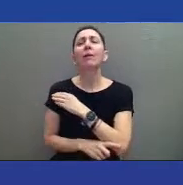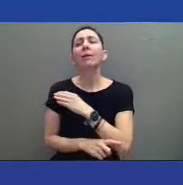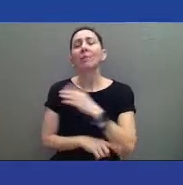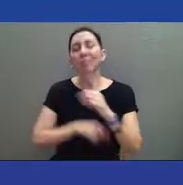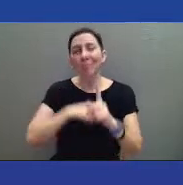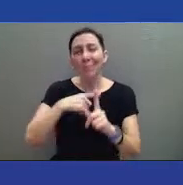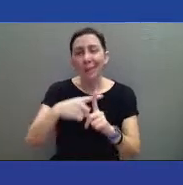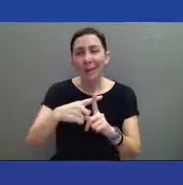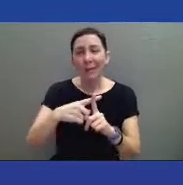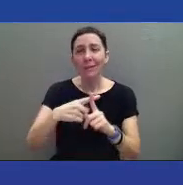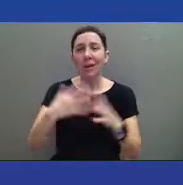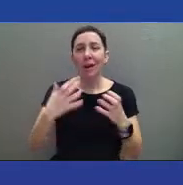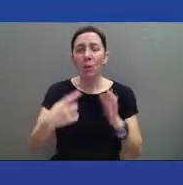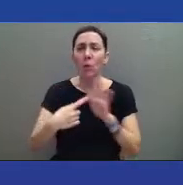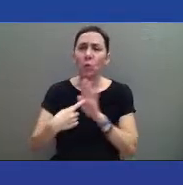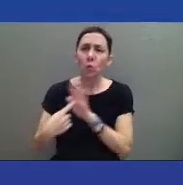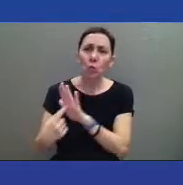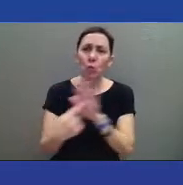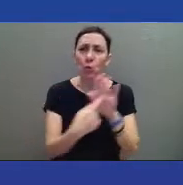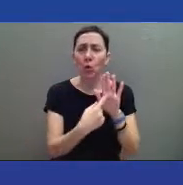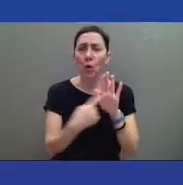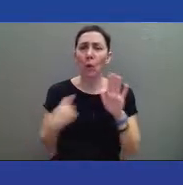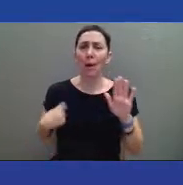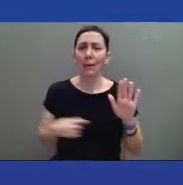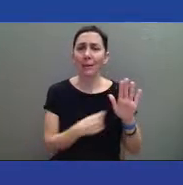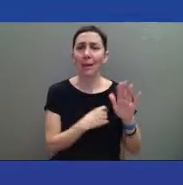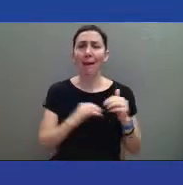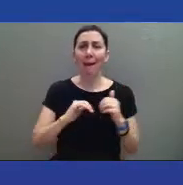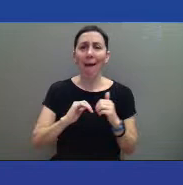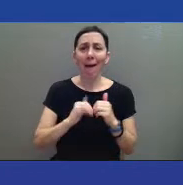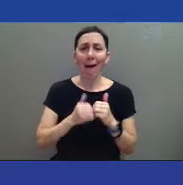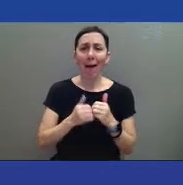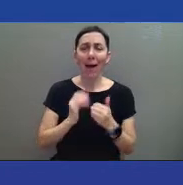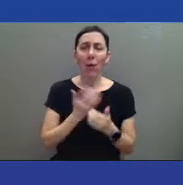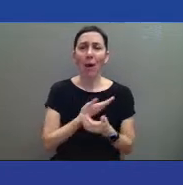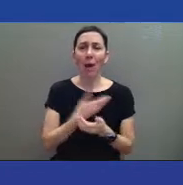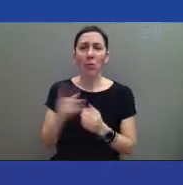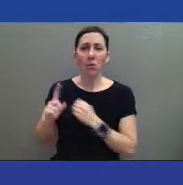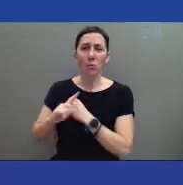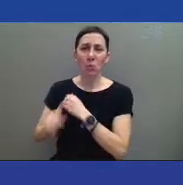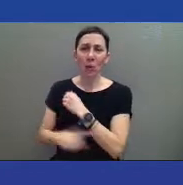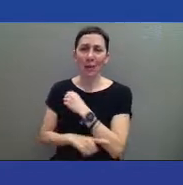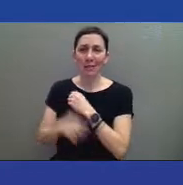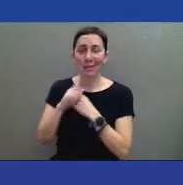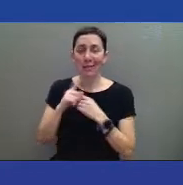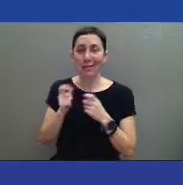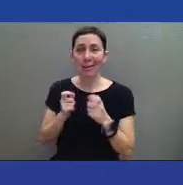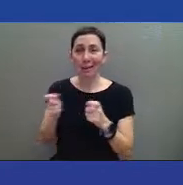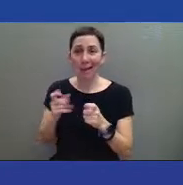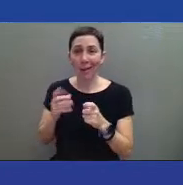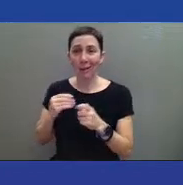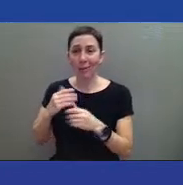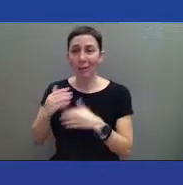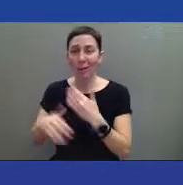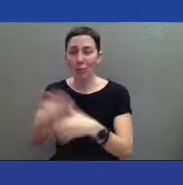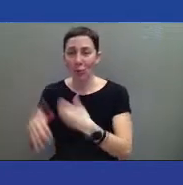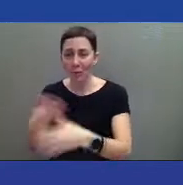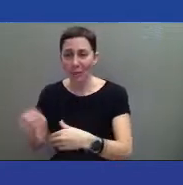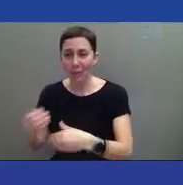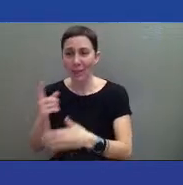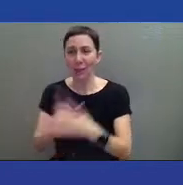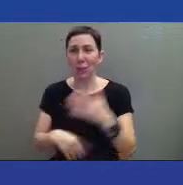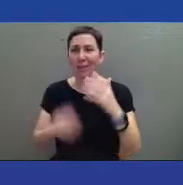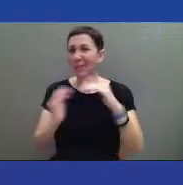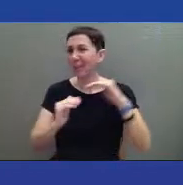really revealing to us the ways that our waste is handled and processed, and the inequities in those ways, and